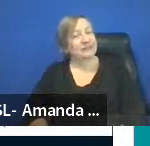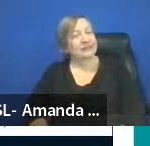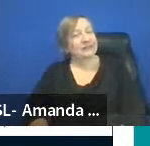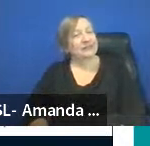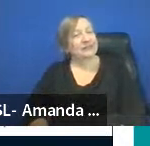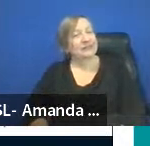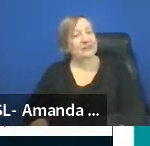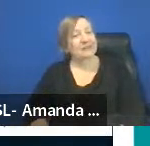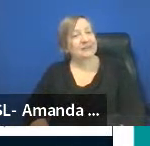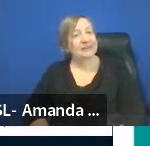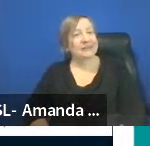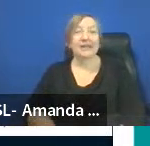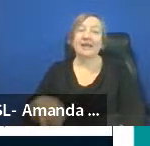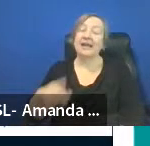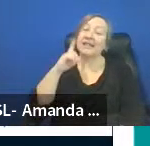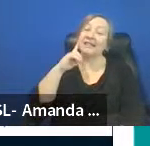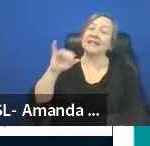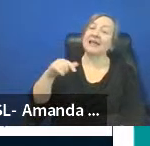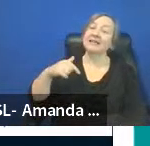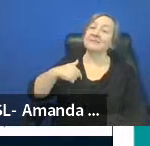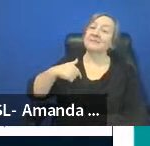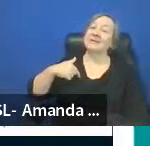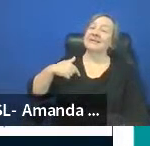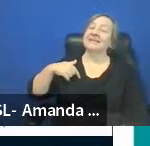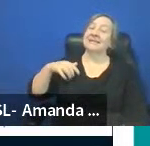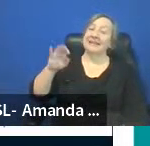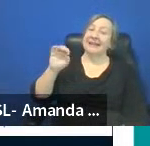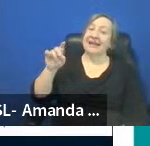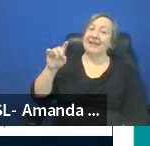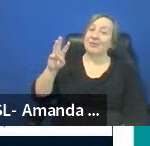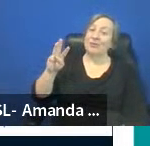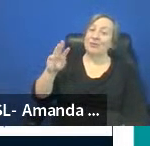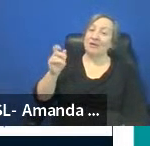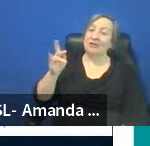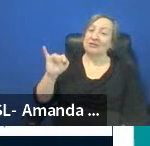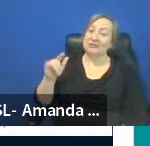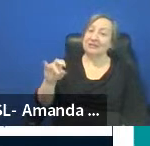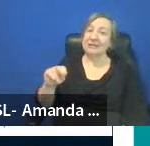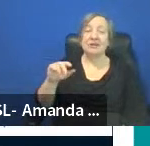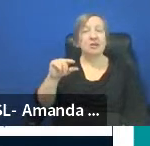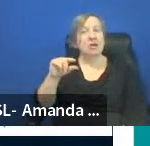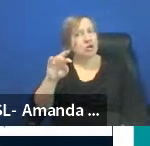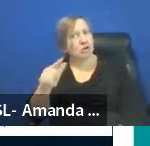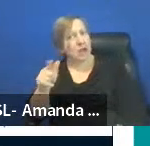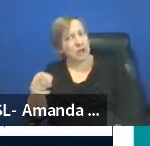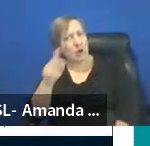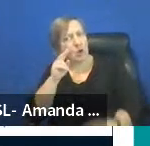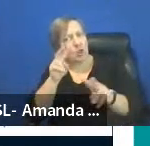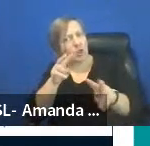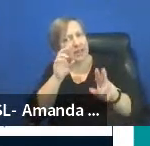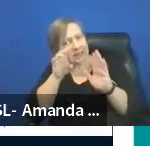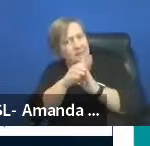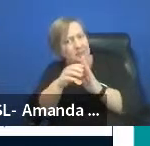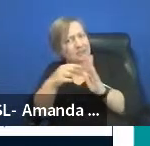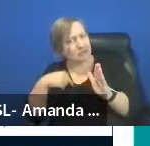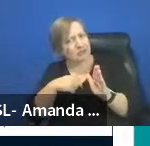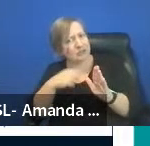So, Mr. Washington. Yes. Craig, are you looking at the pictures that we're looking